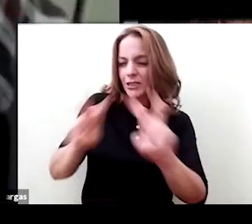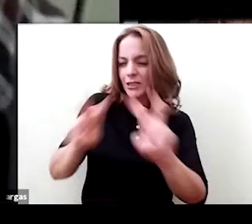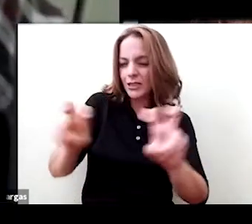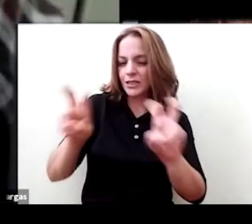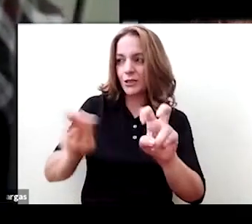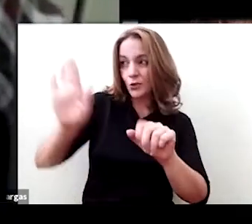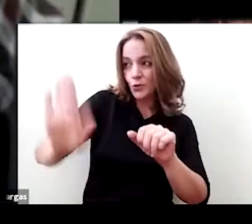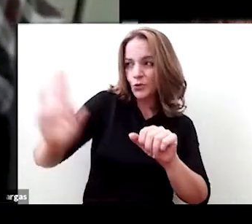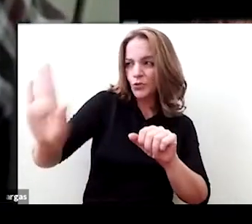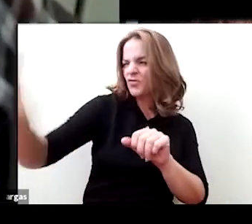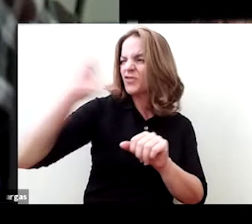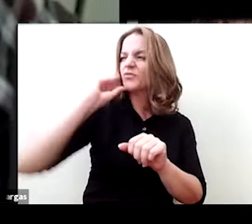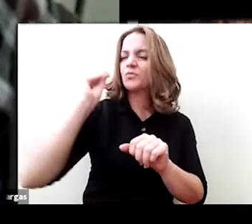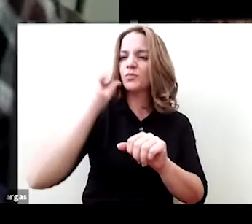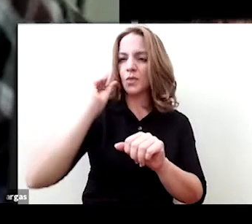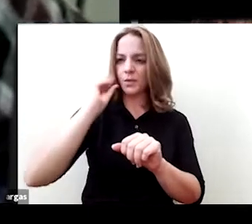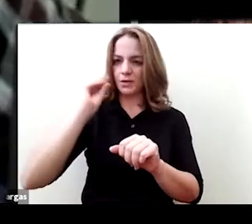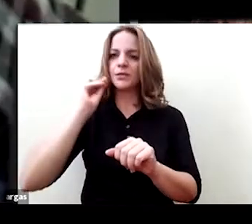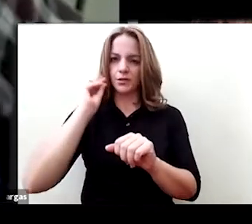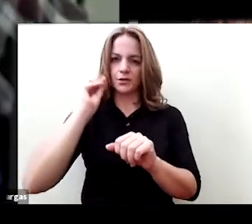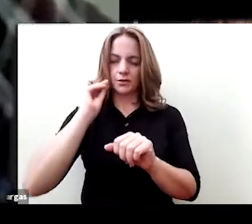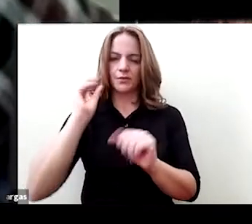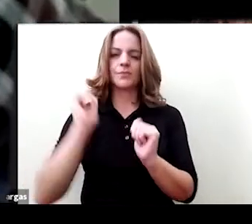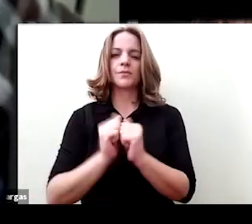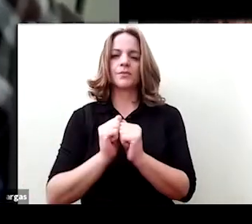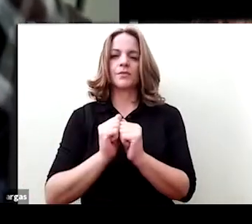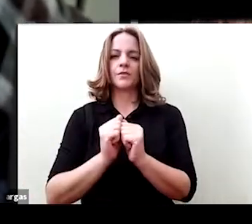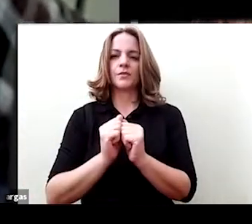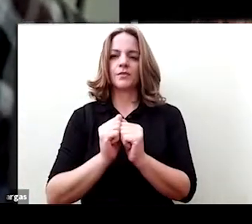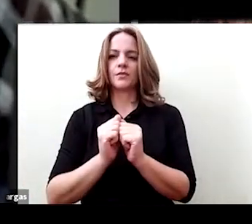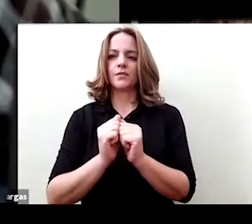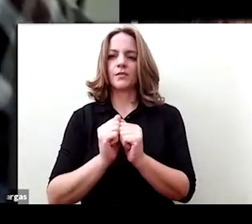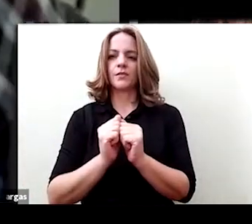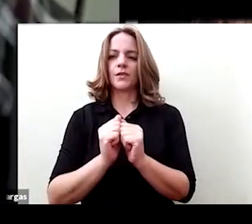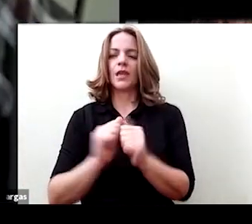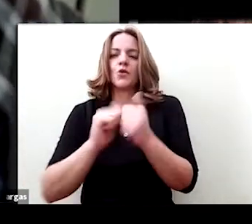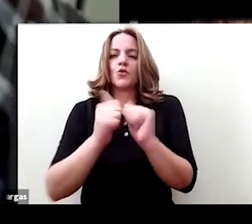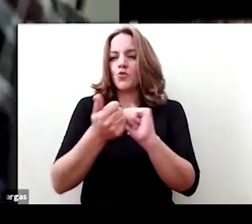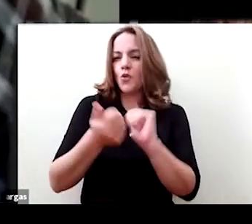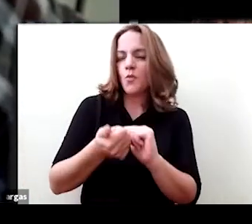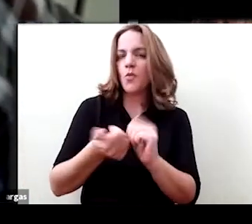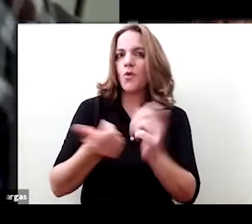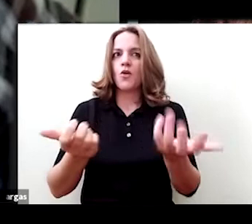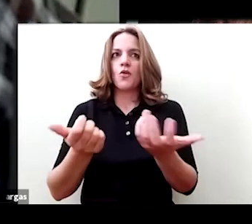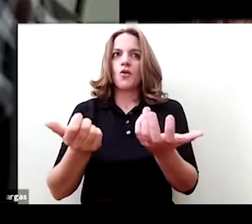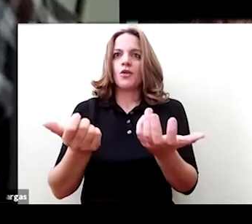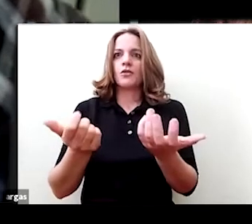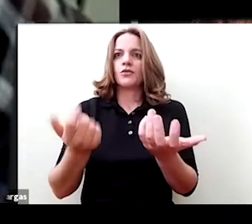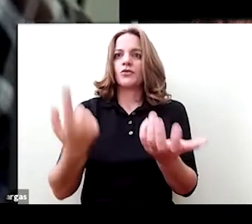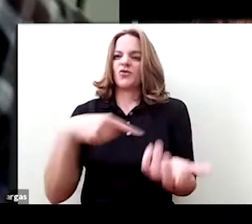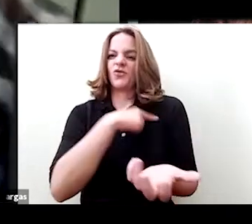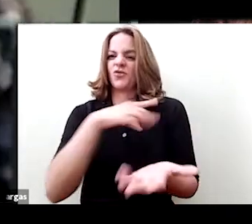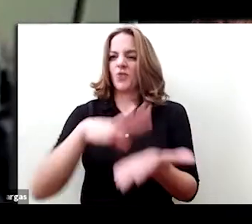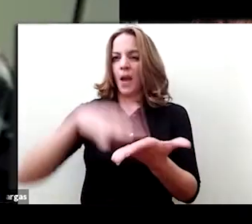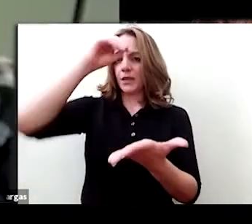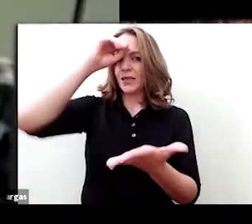places, and just to share a little bit more about the legacy of Realidades, her project, and Humberto's